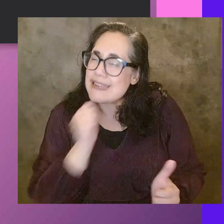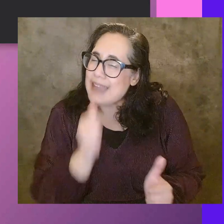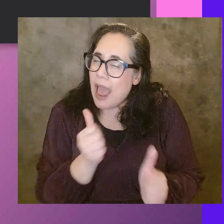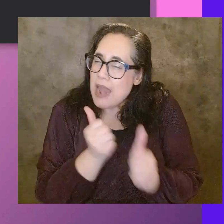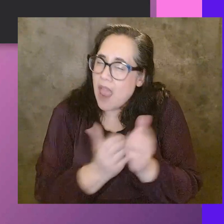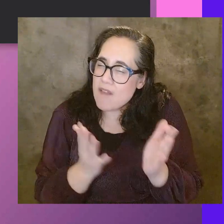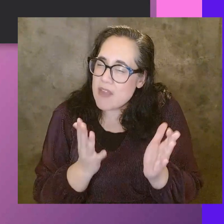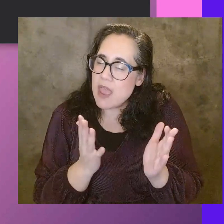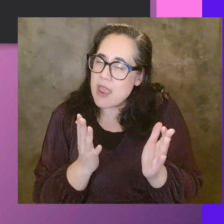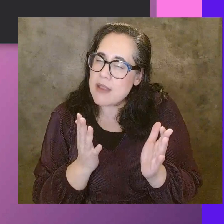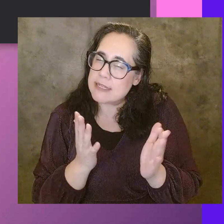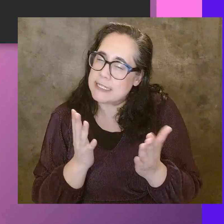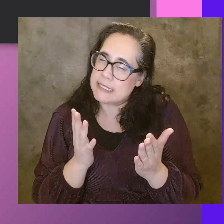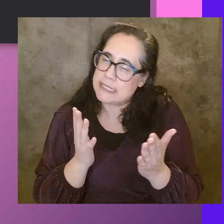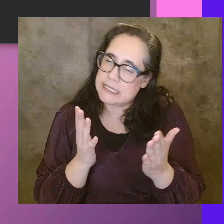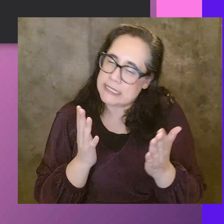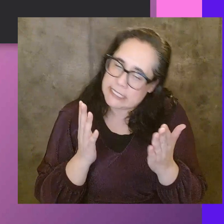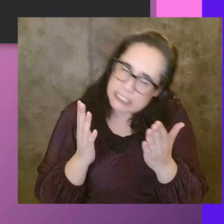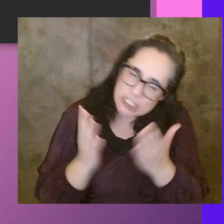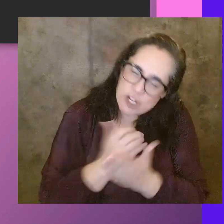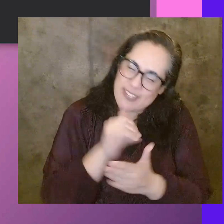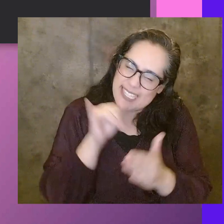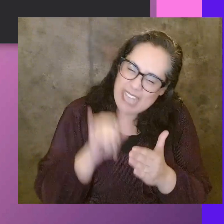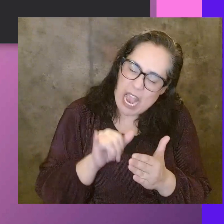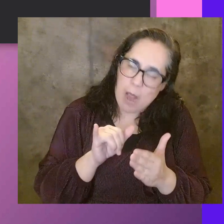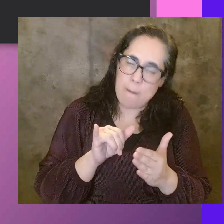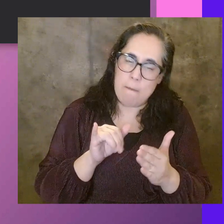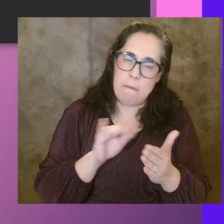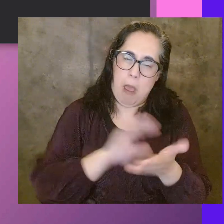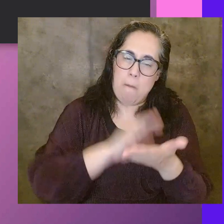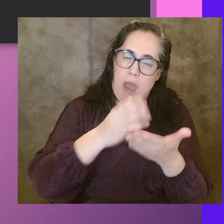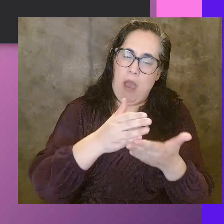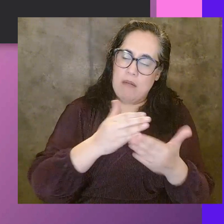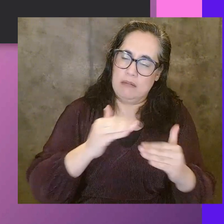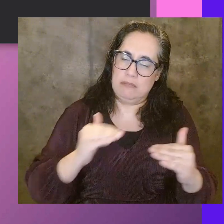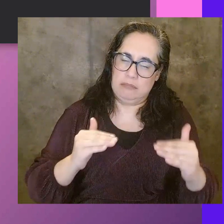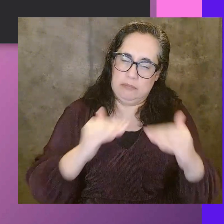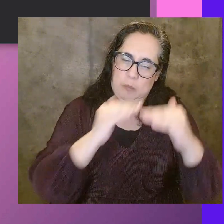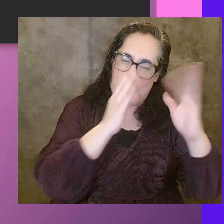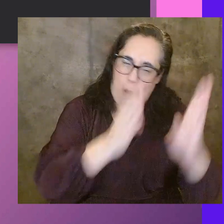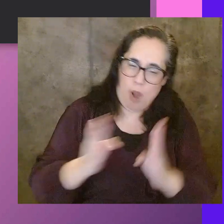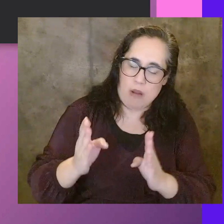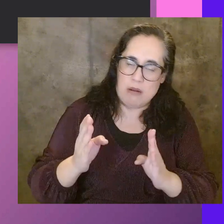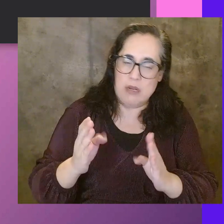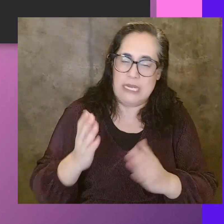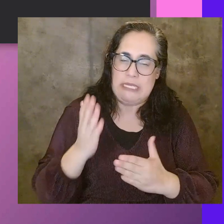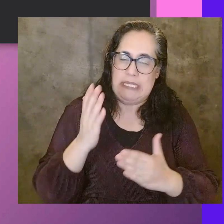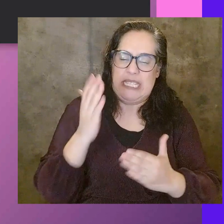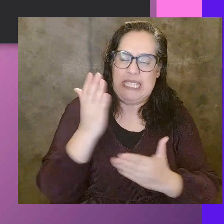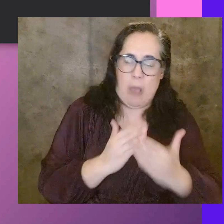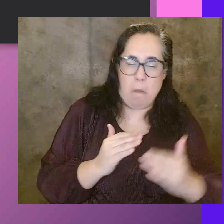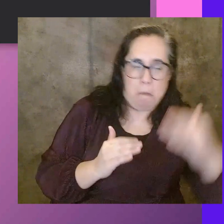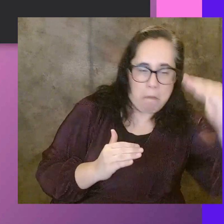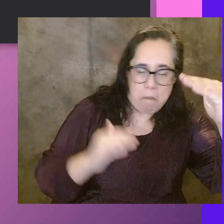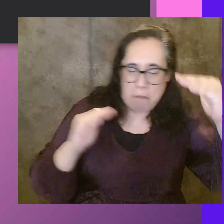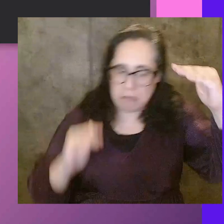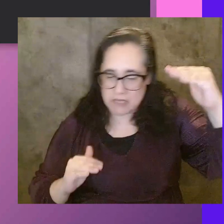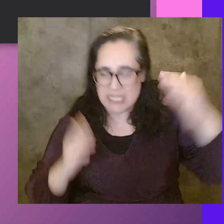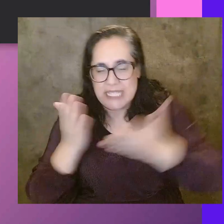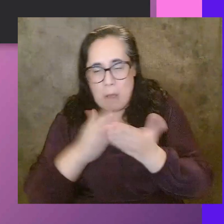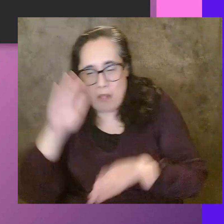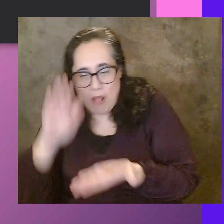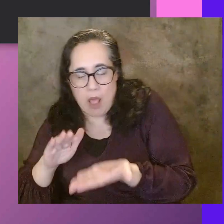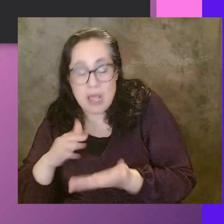Not everything deserves the same amount of preparation. Some information is easy to interpret in the